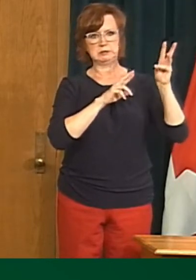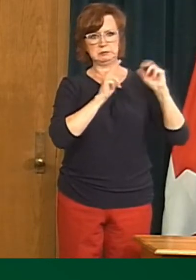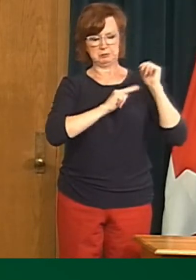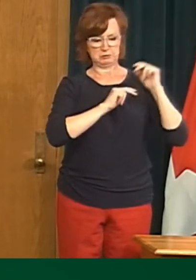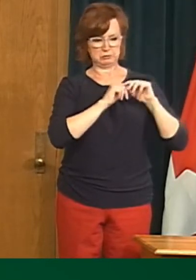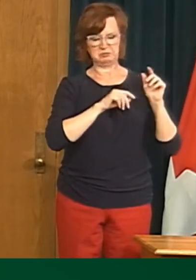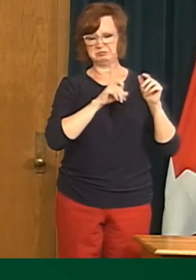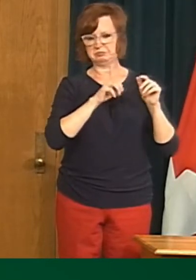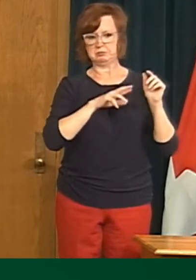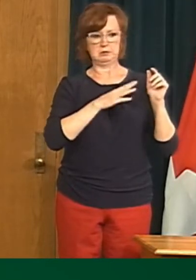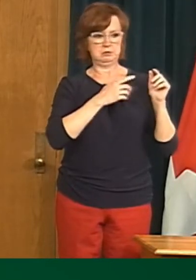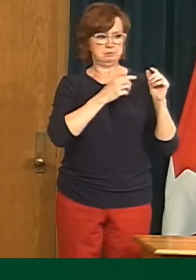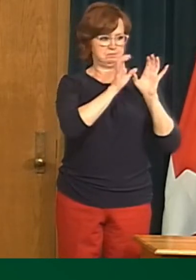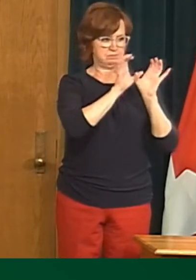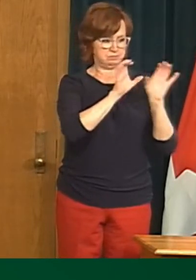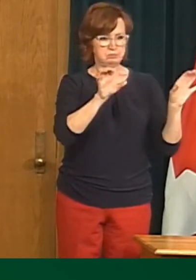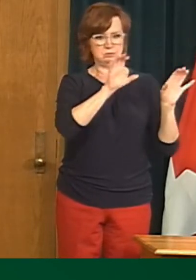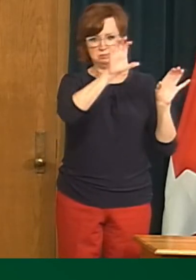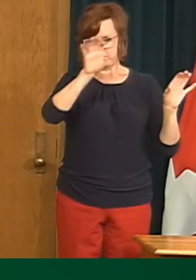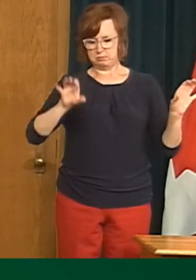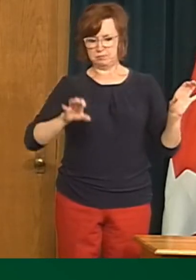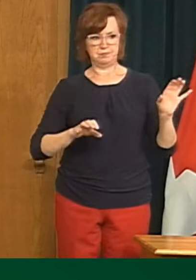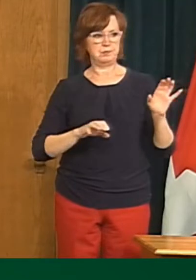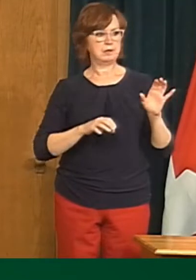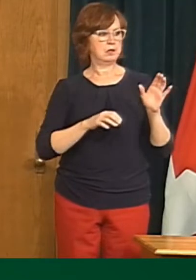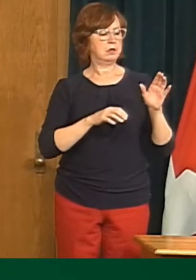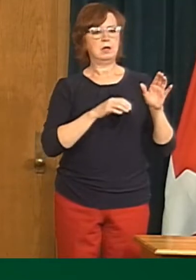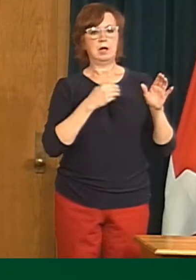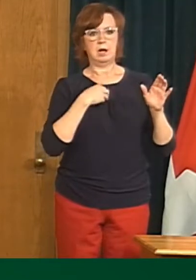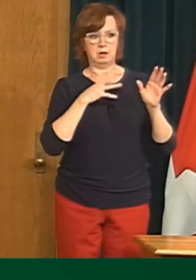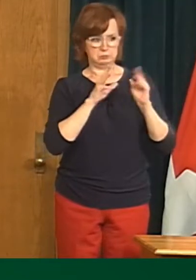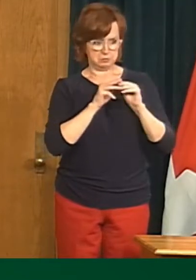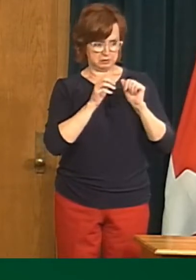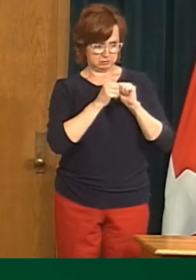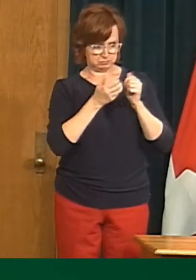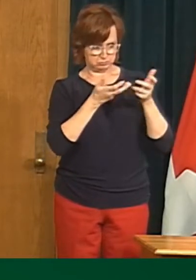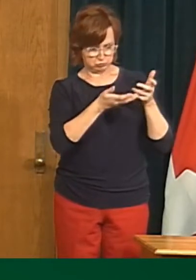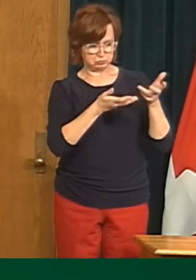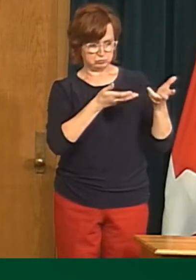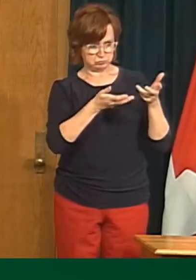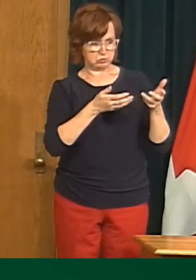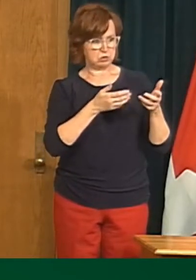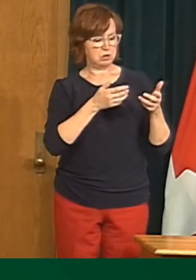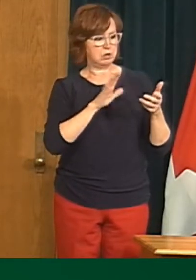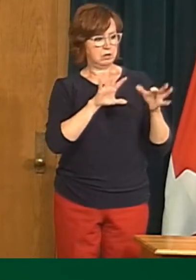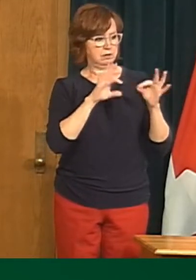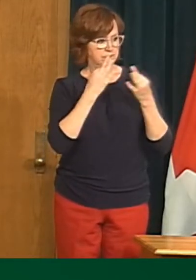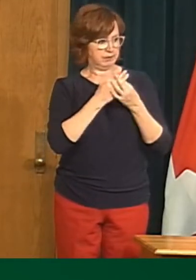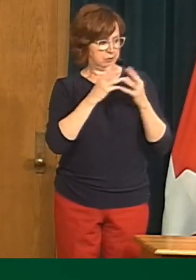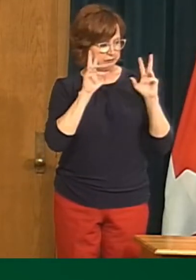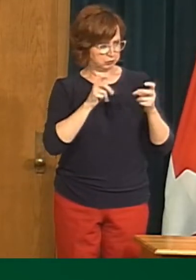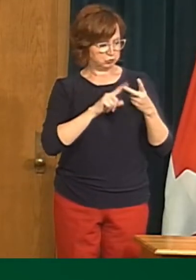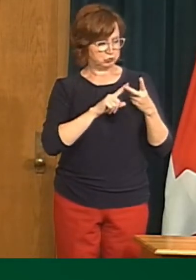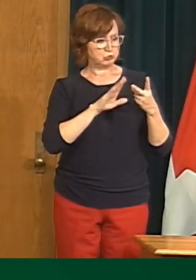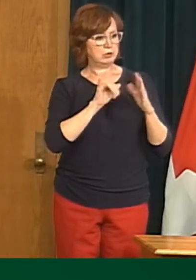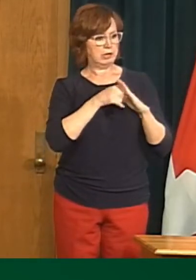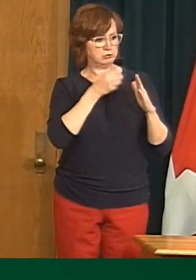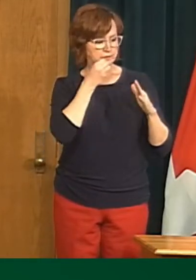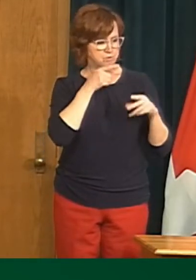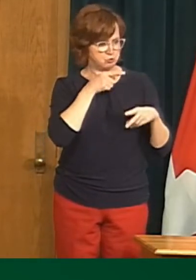family councils to hear from them directly on the issues that they may be having within facilities, some of the things around, food quality